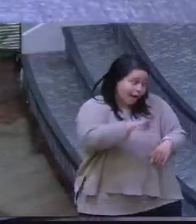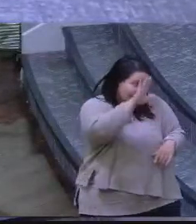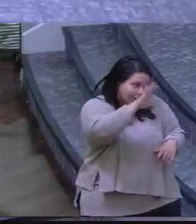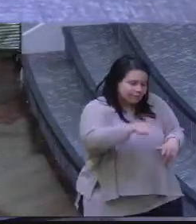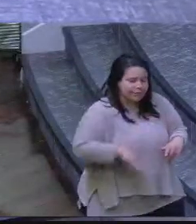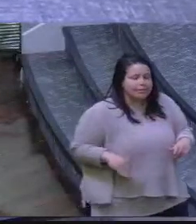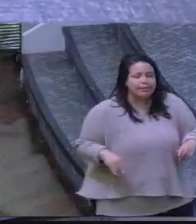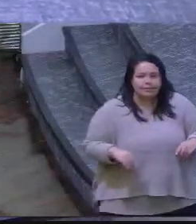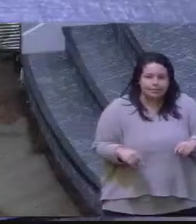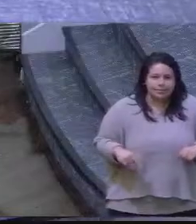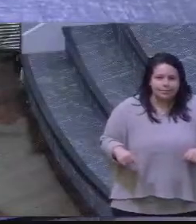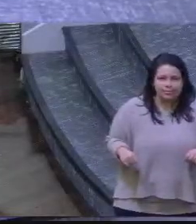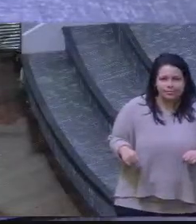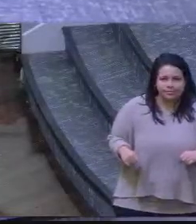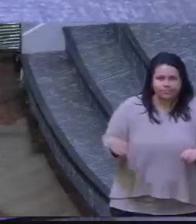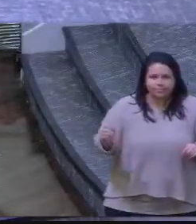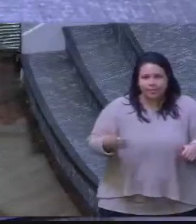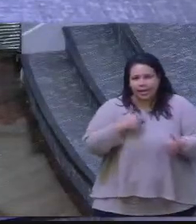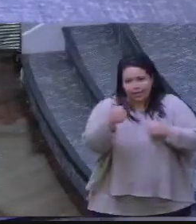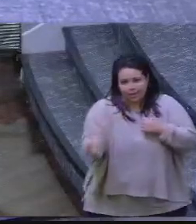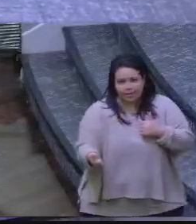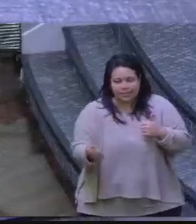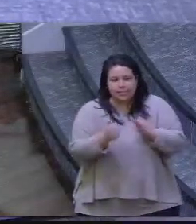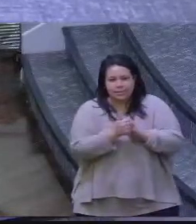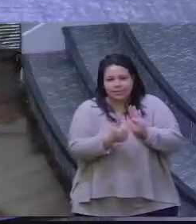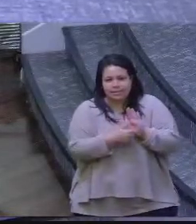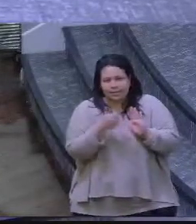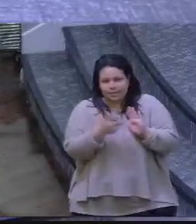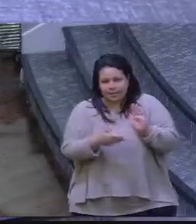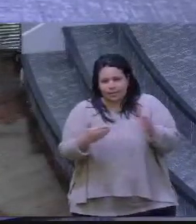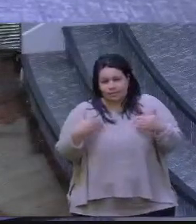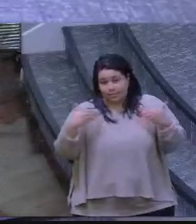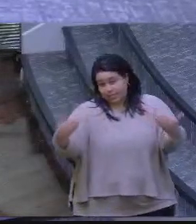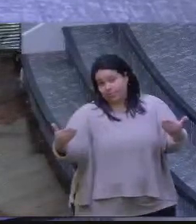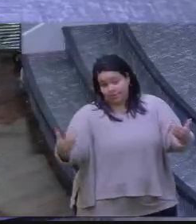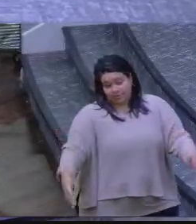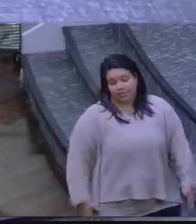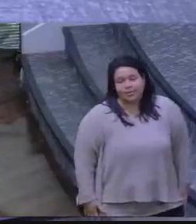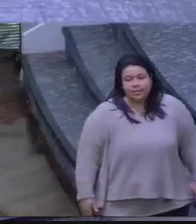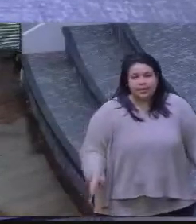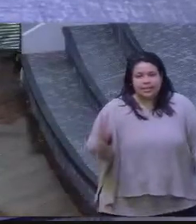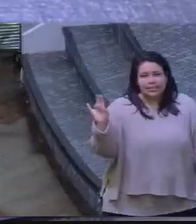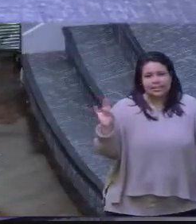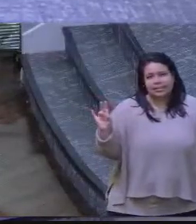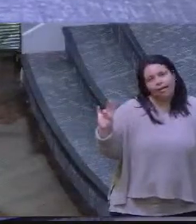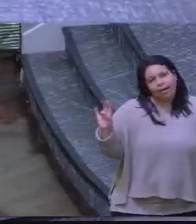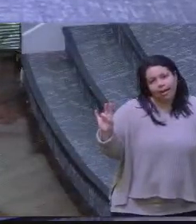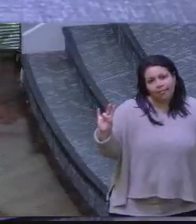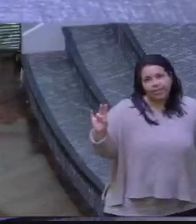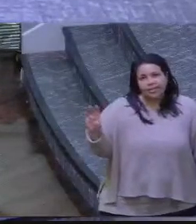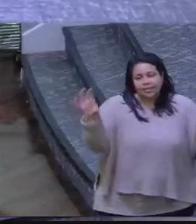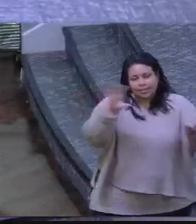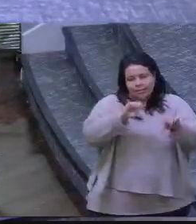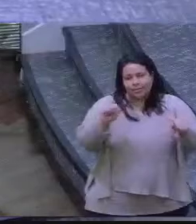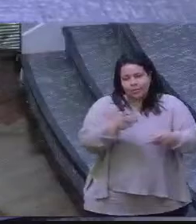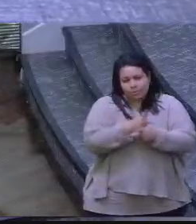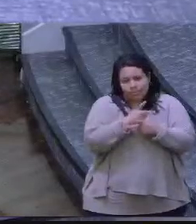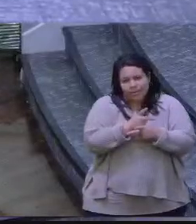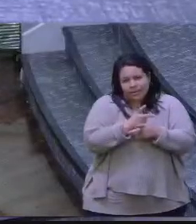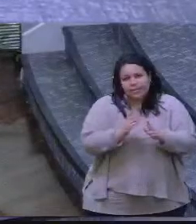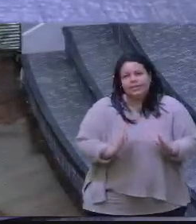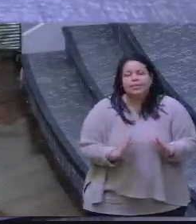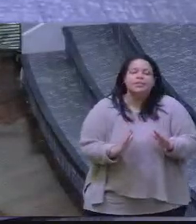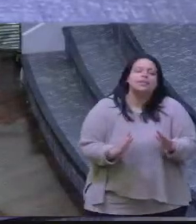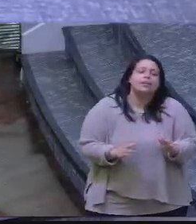Aye. All right, that motion carries. The agenda moves forward as presented. Item 7, Superintendent's Report. Dr. Hooker?